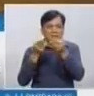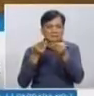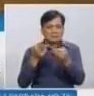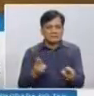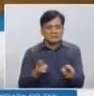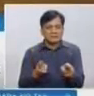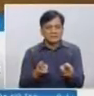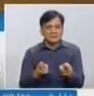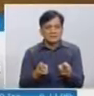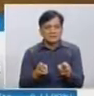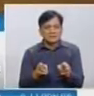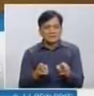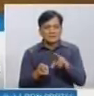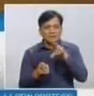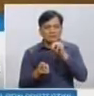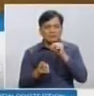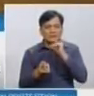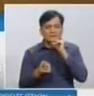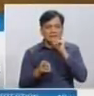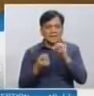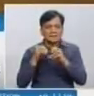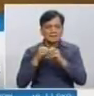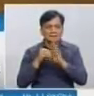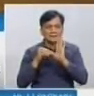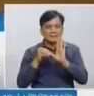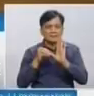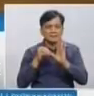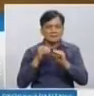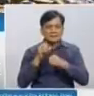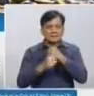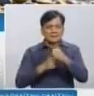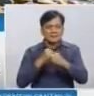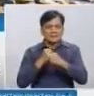happen. Not during my term.